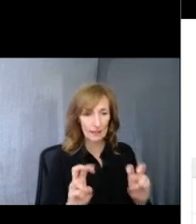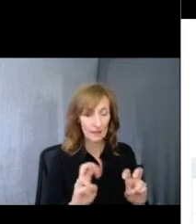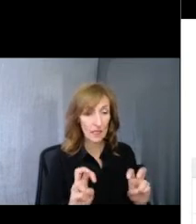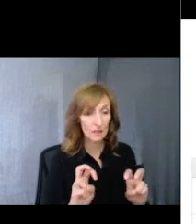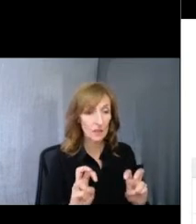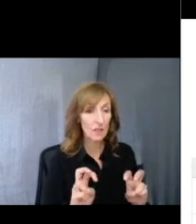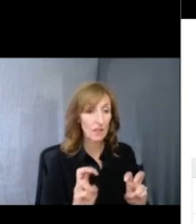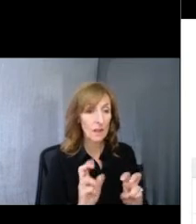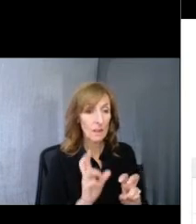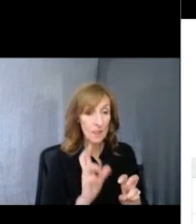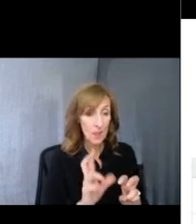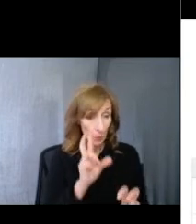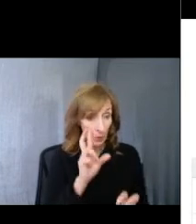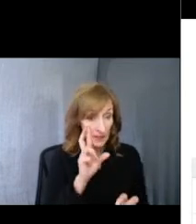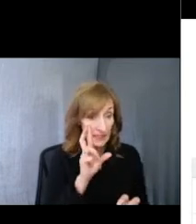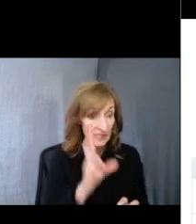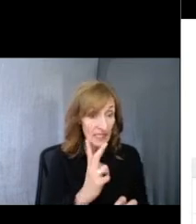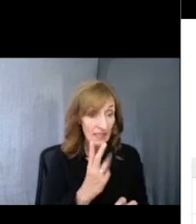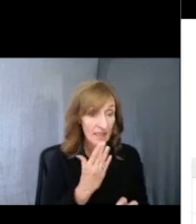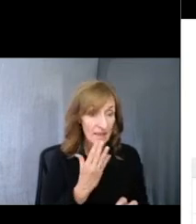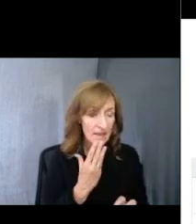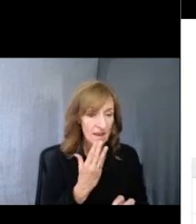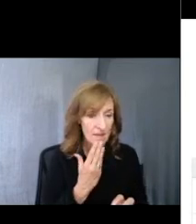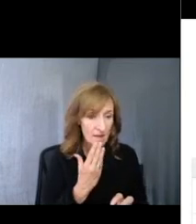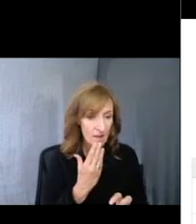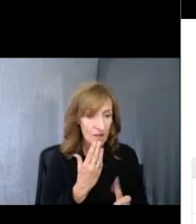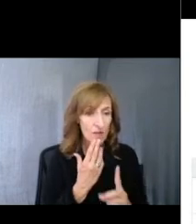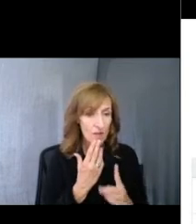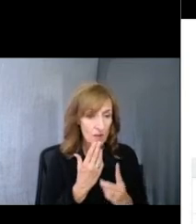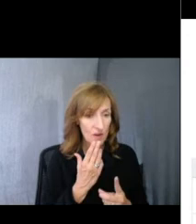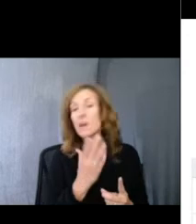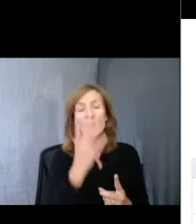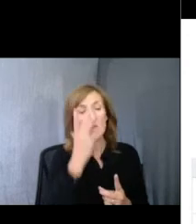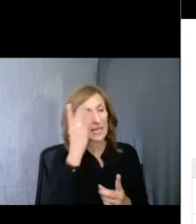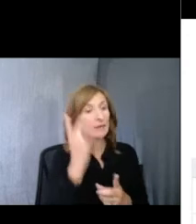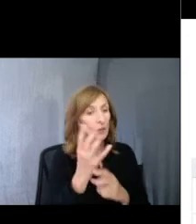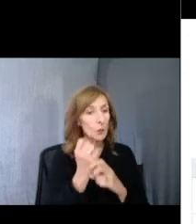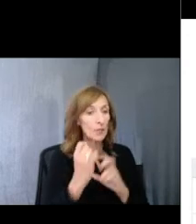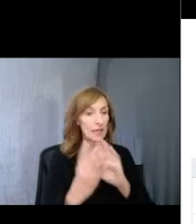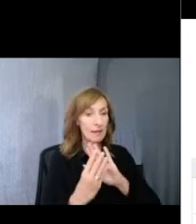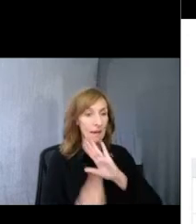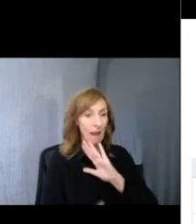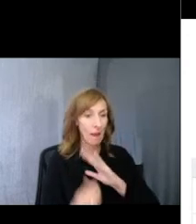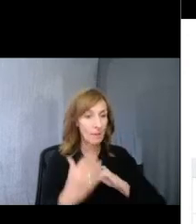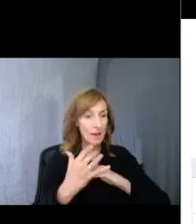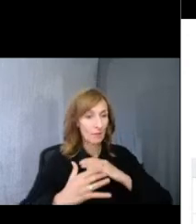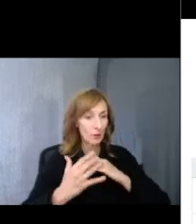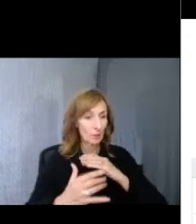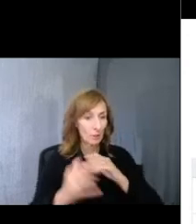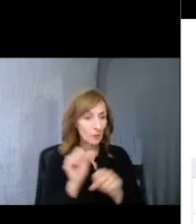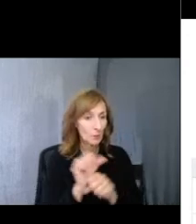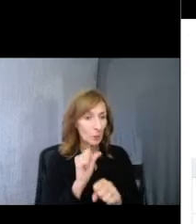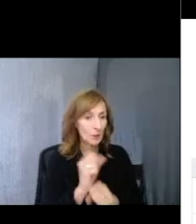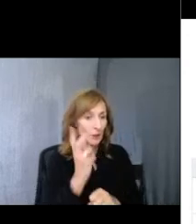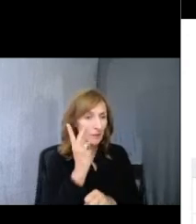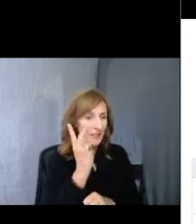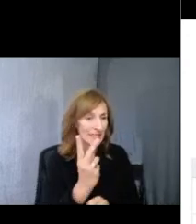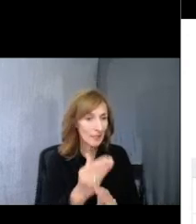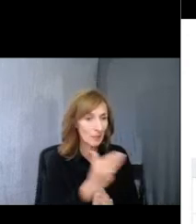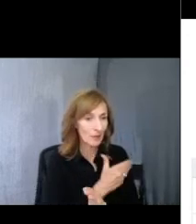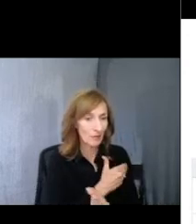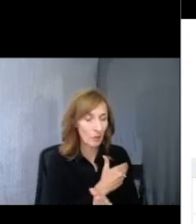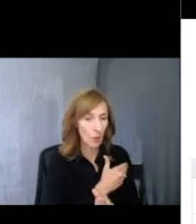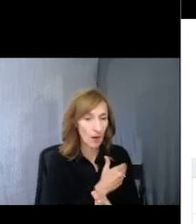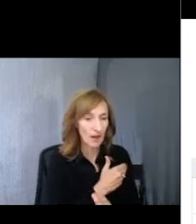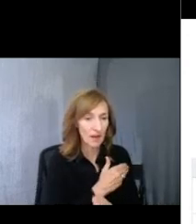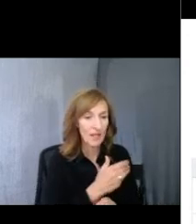have seen this if you get a copy of your cat's blood work. And we're going to do this dipstick, and we're